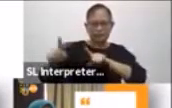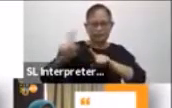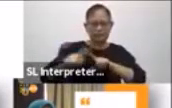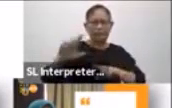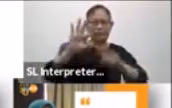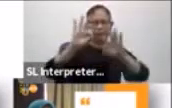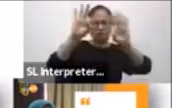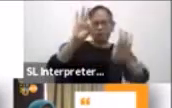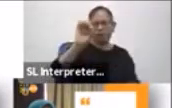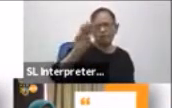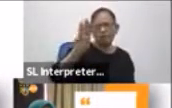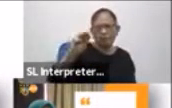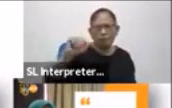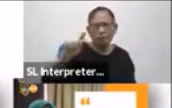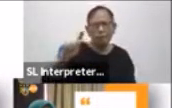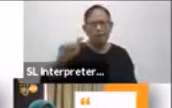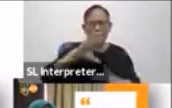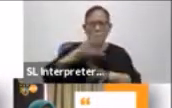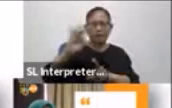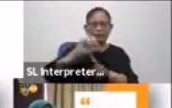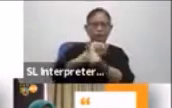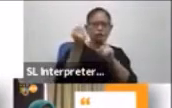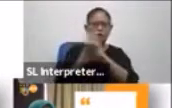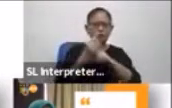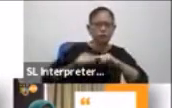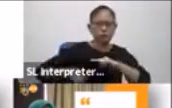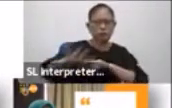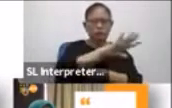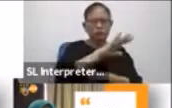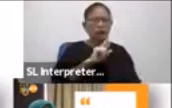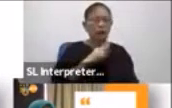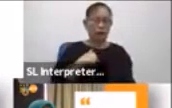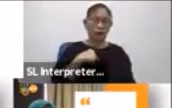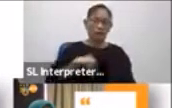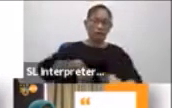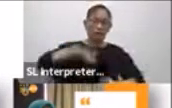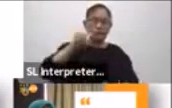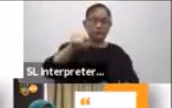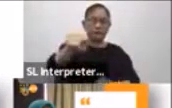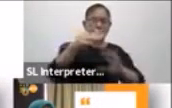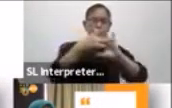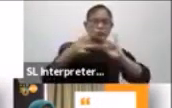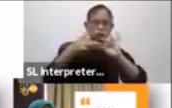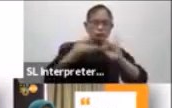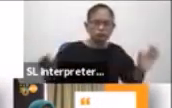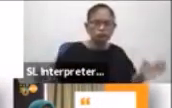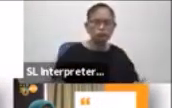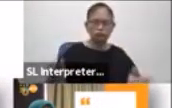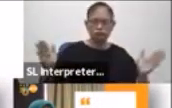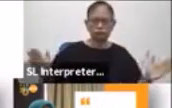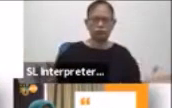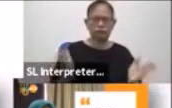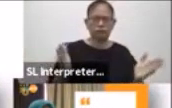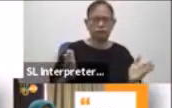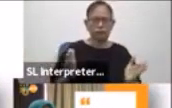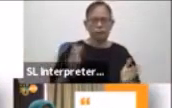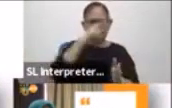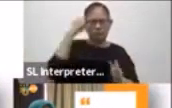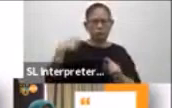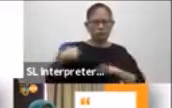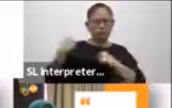social media. I find this really encouraging because, you know, we are continuing to live in this reality for a while,